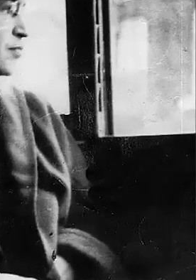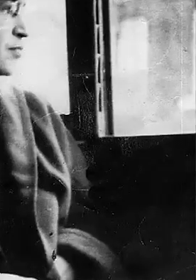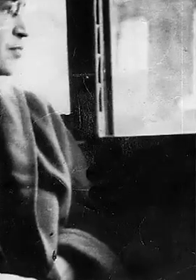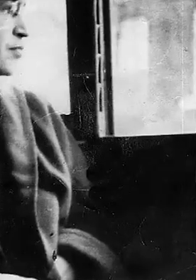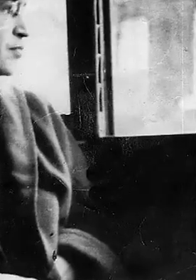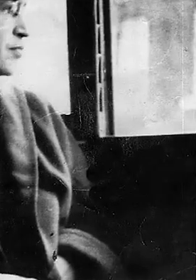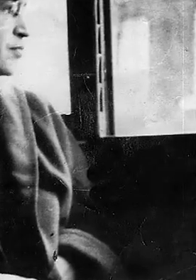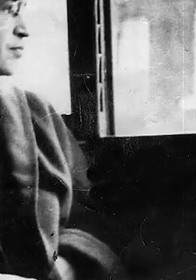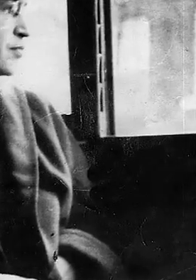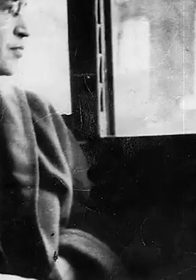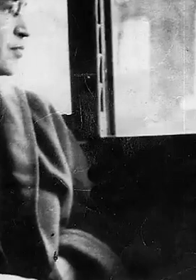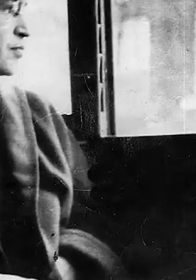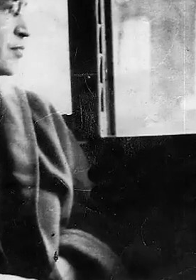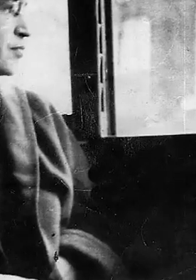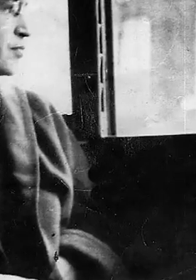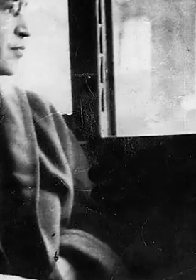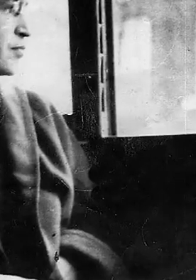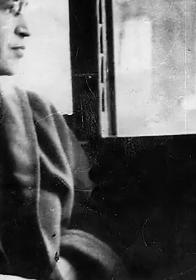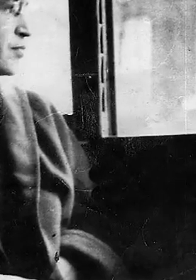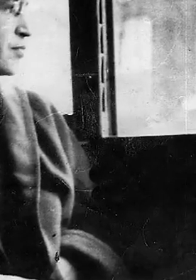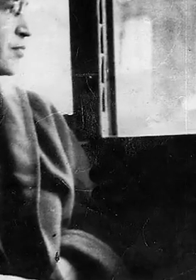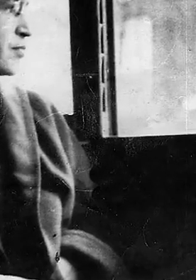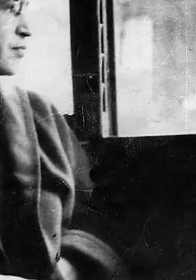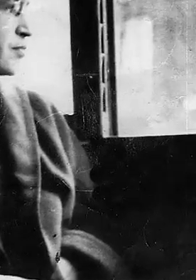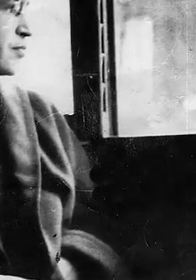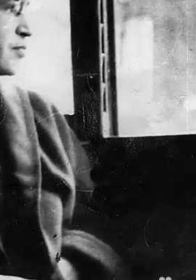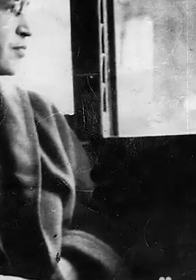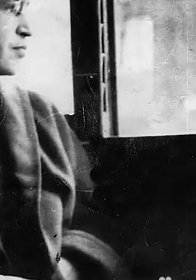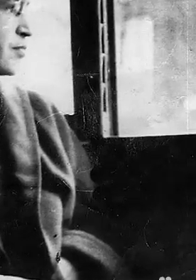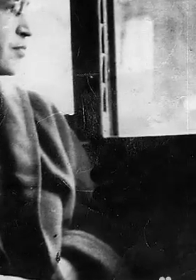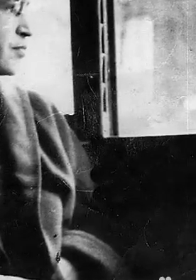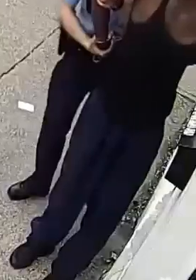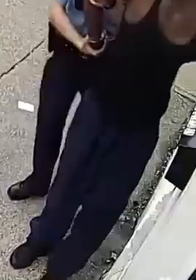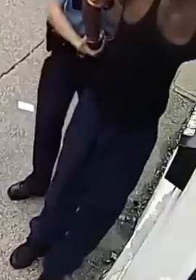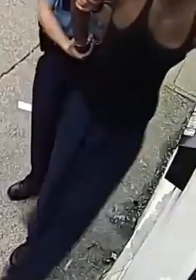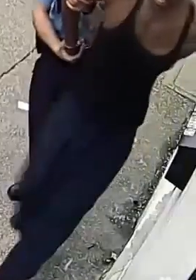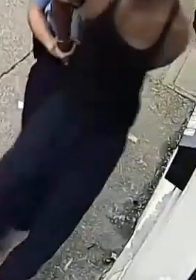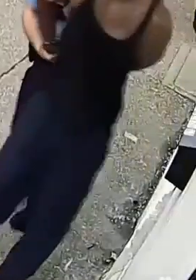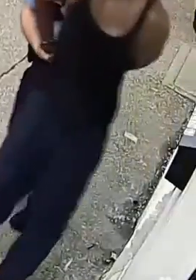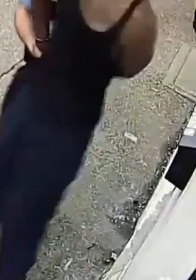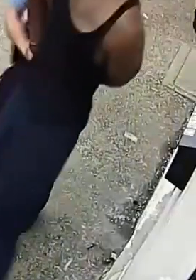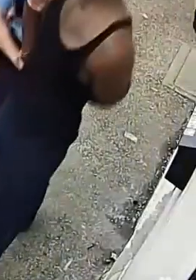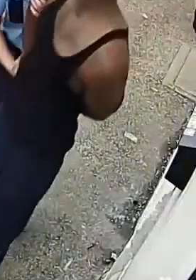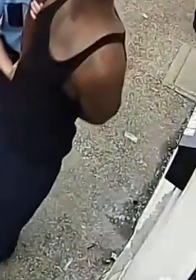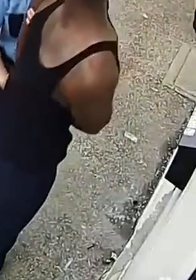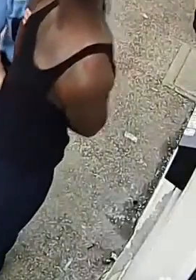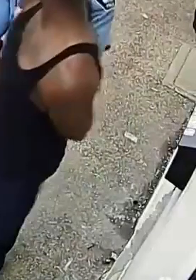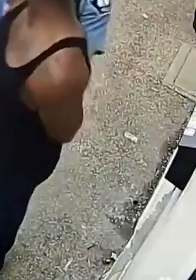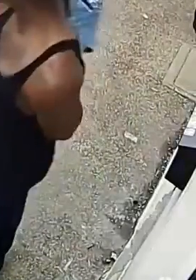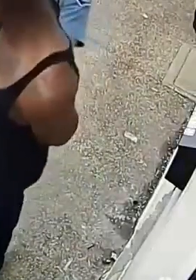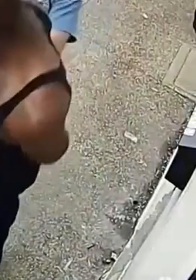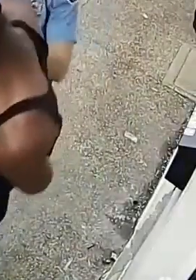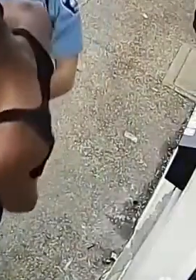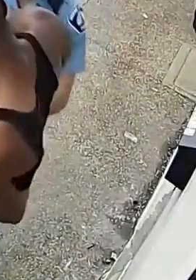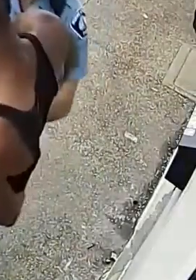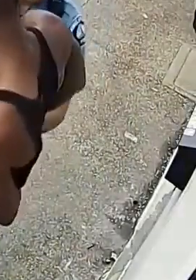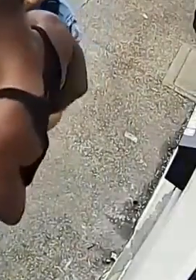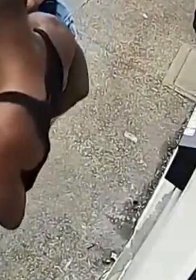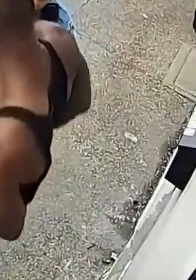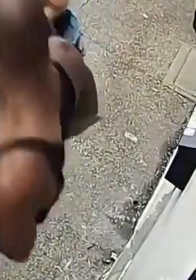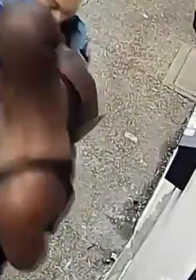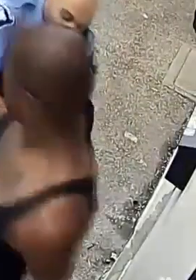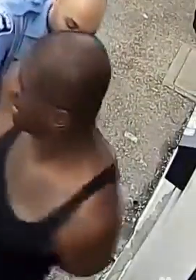or for doing something most would describe as normal or harmless behavior. And we've seen over and over again that these types